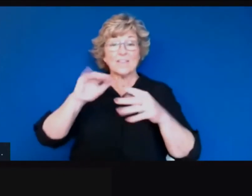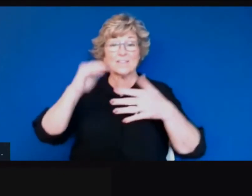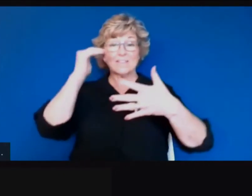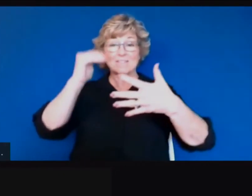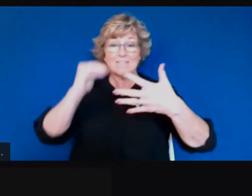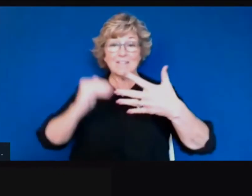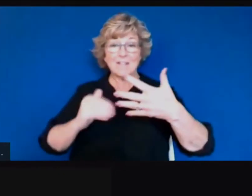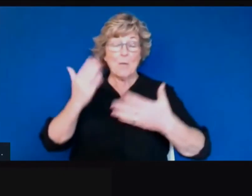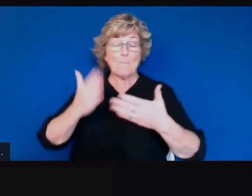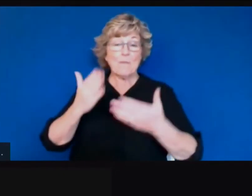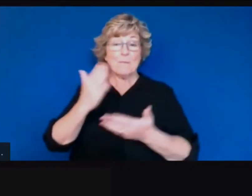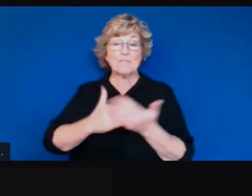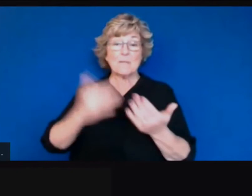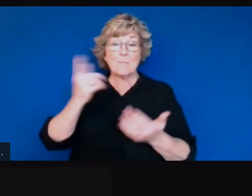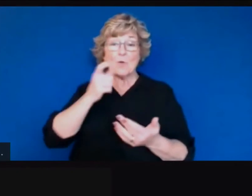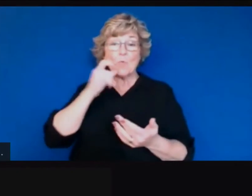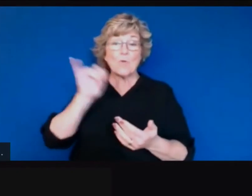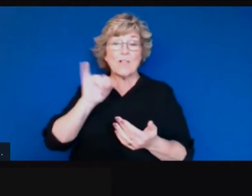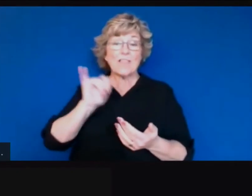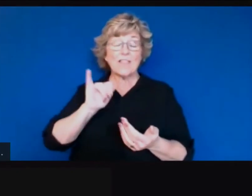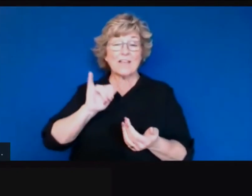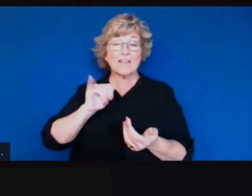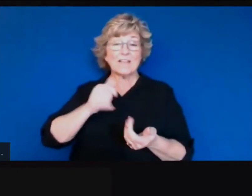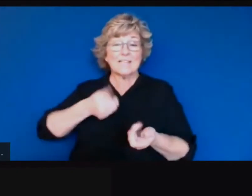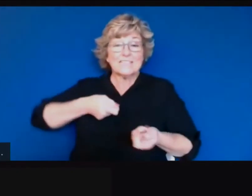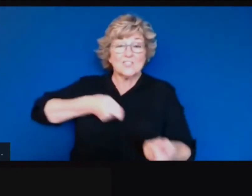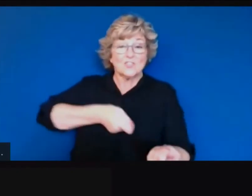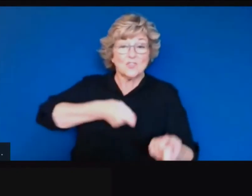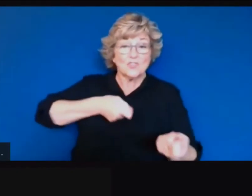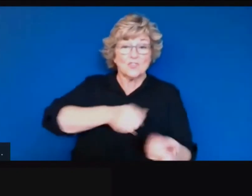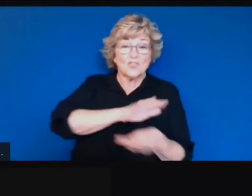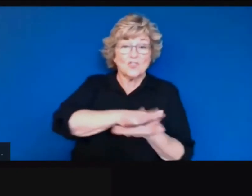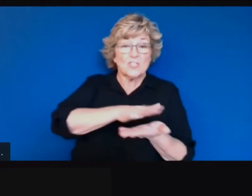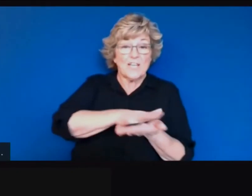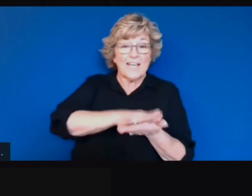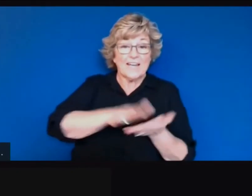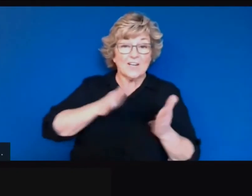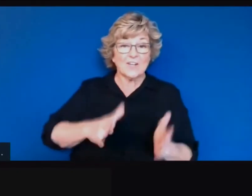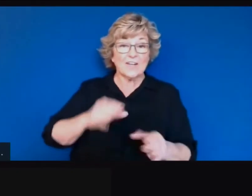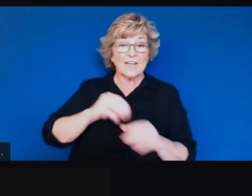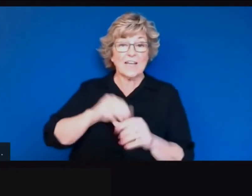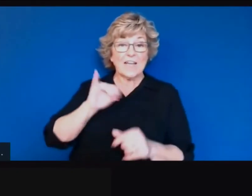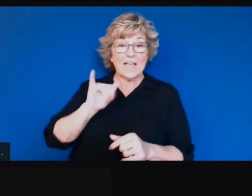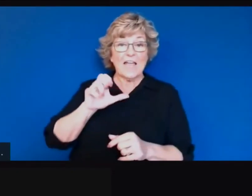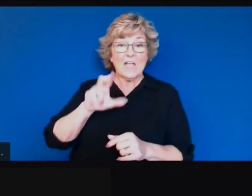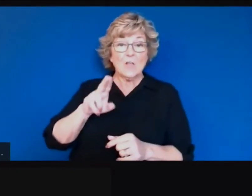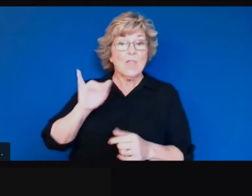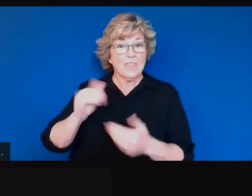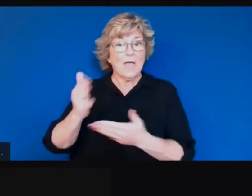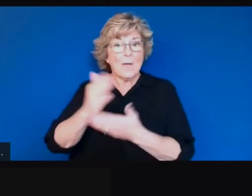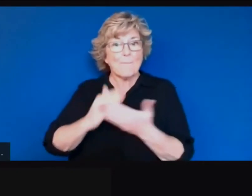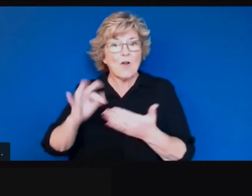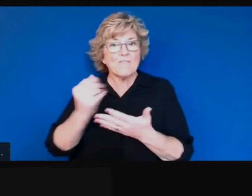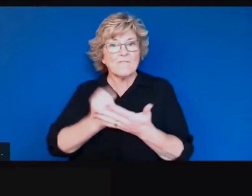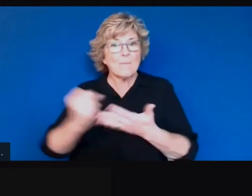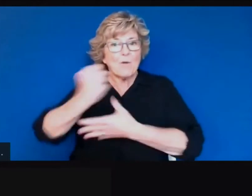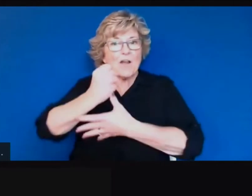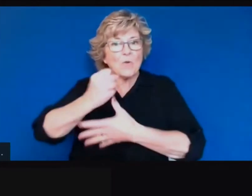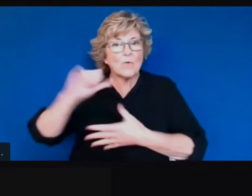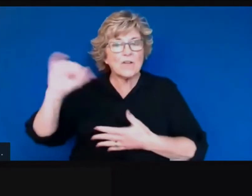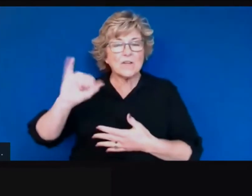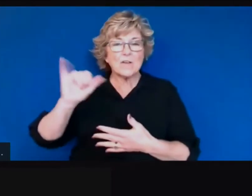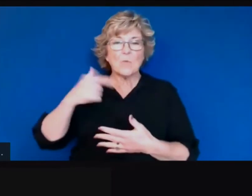janitor or someone that's essential to the operations of an ICU is also part of that priority. So we have